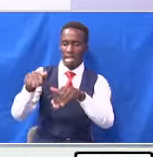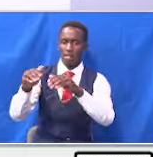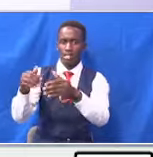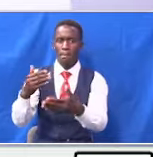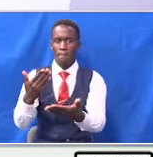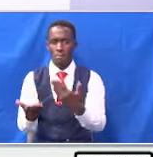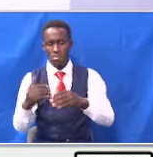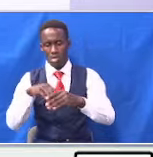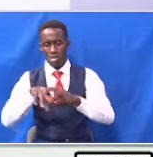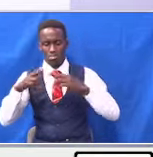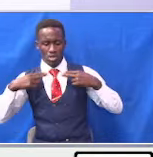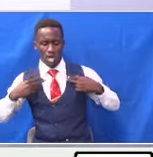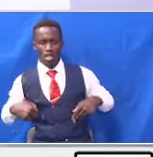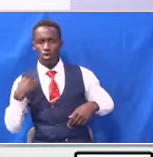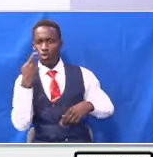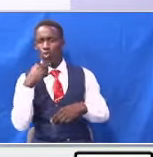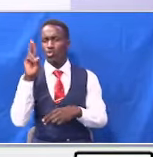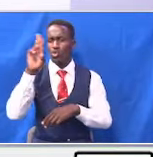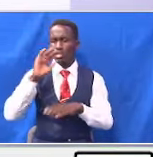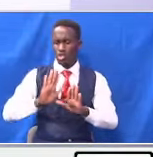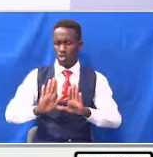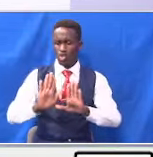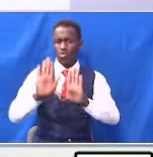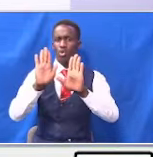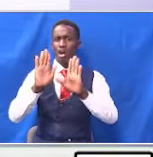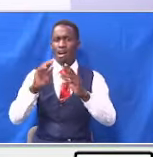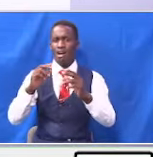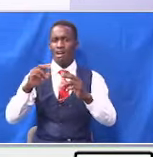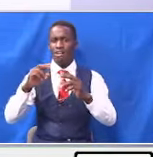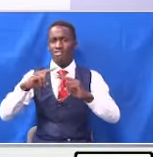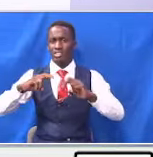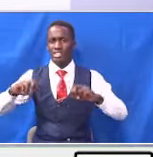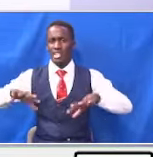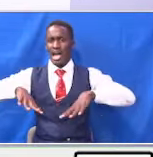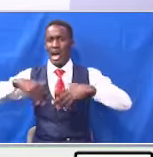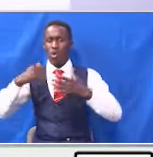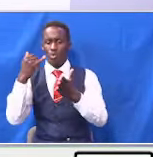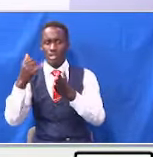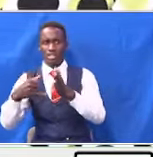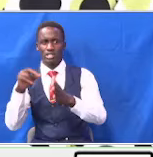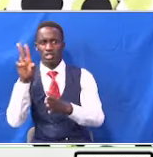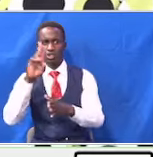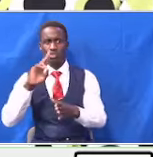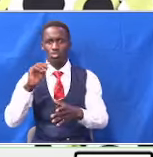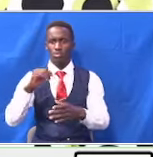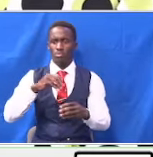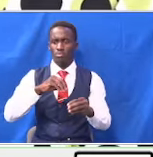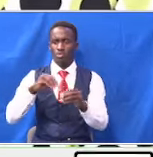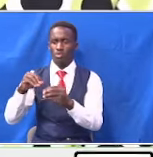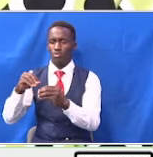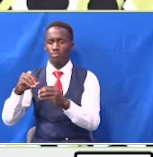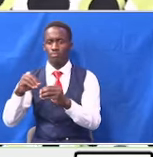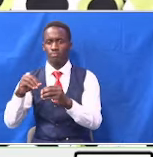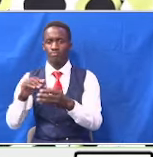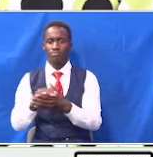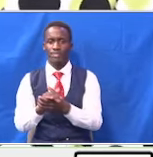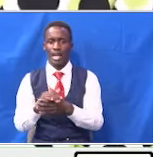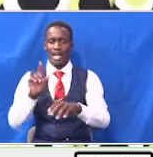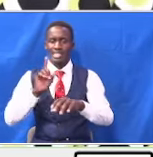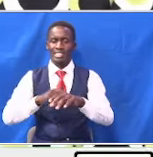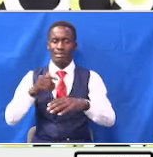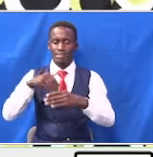who is the user of your research and how can industry help you to take it to scale? Now, when it comes to the issues of agriculture, one of the things we